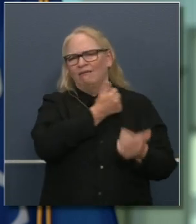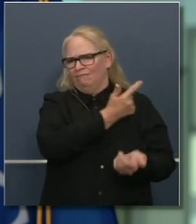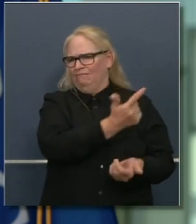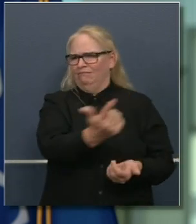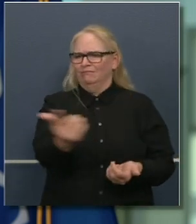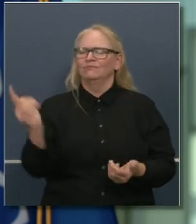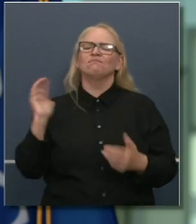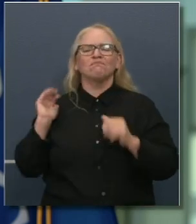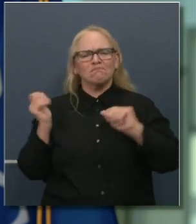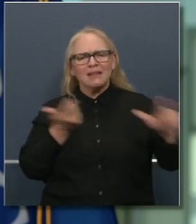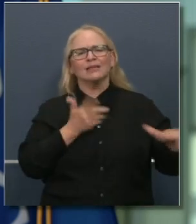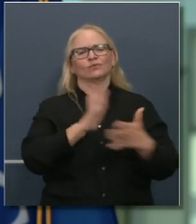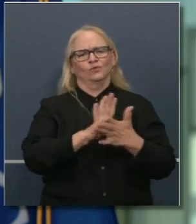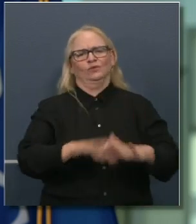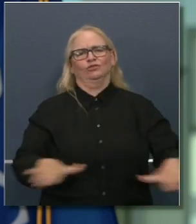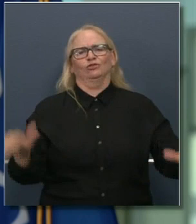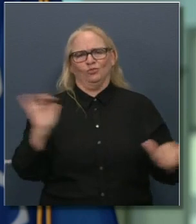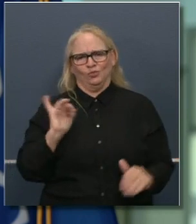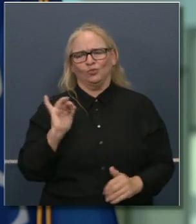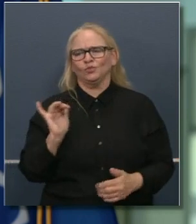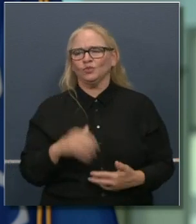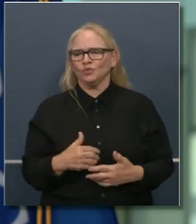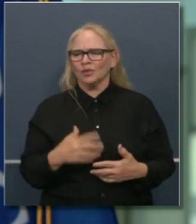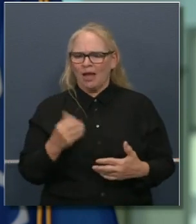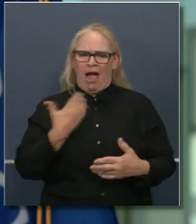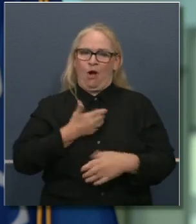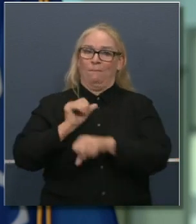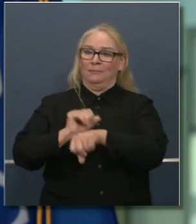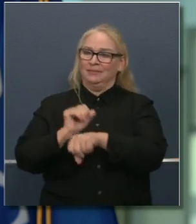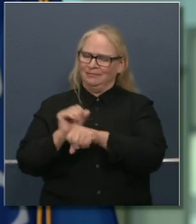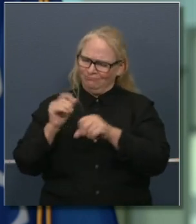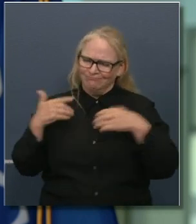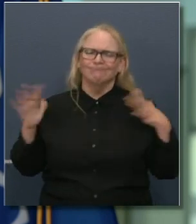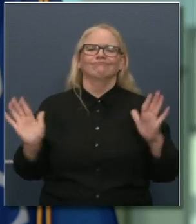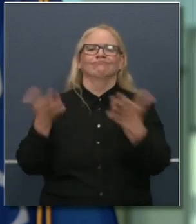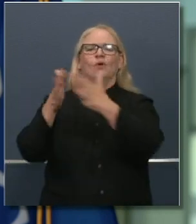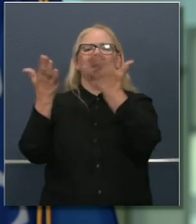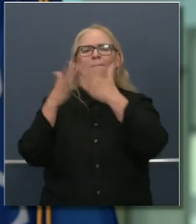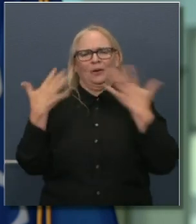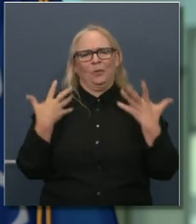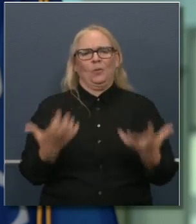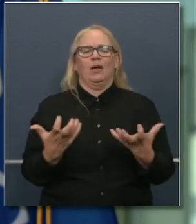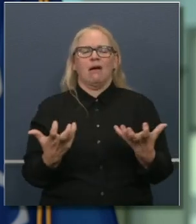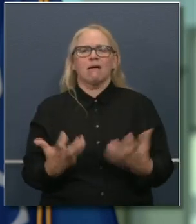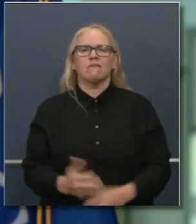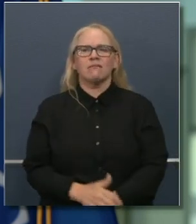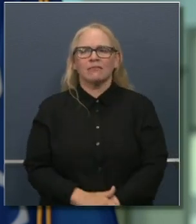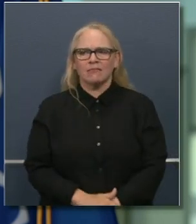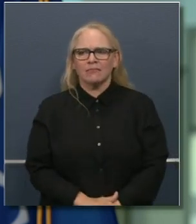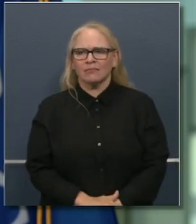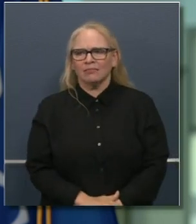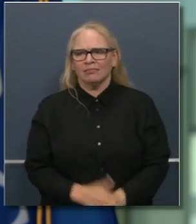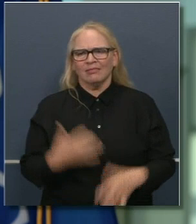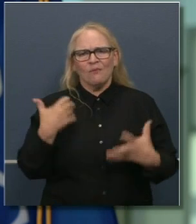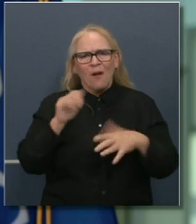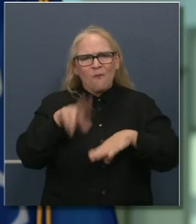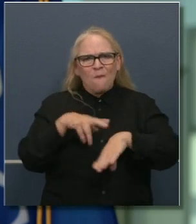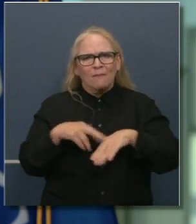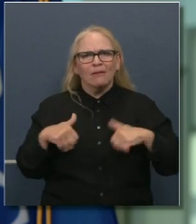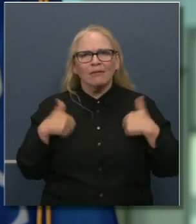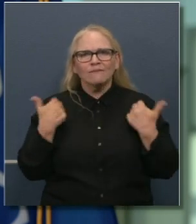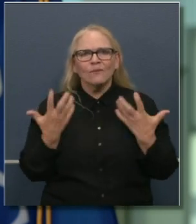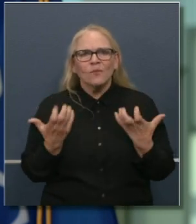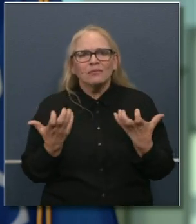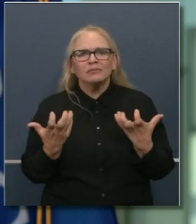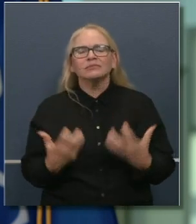getting every one of our small businesses up and running again, and getting us back to a semblance of normalcy that all of us